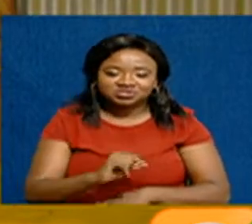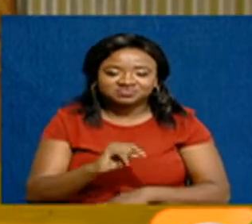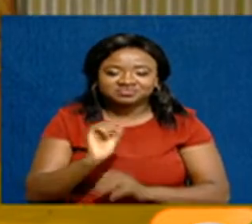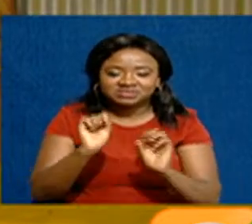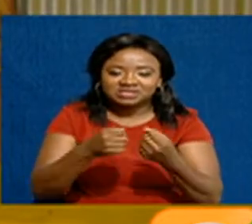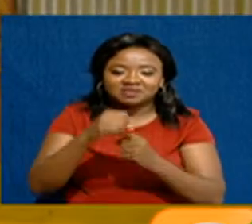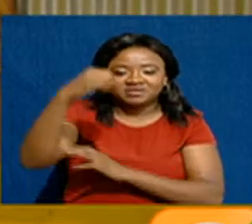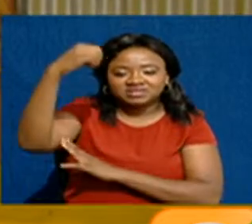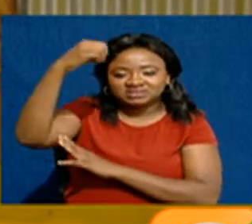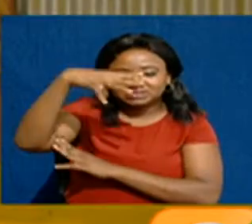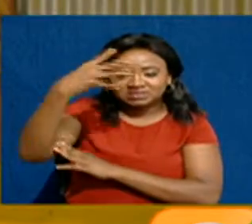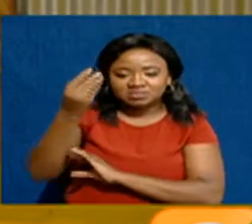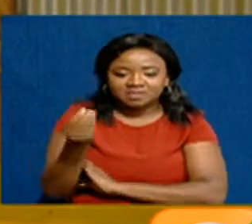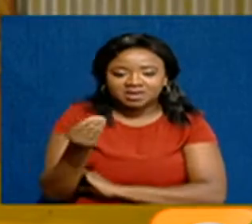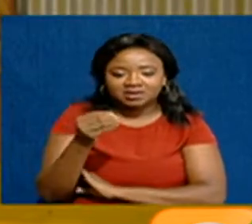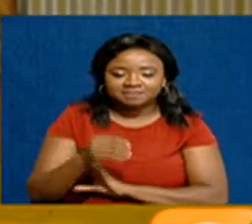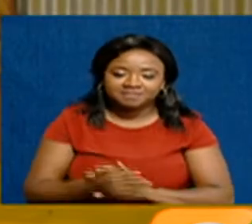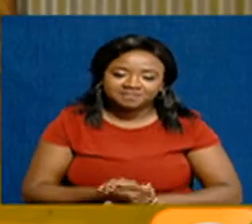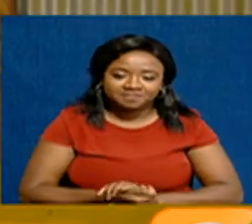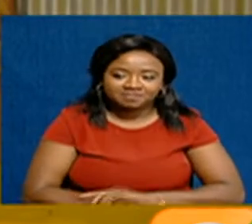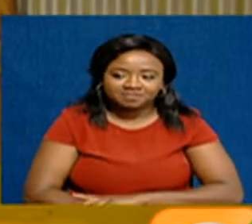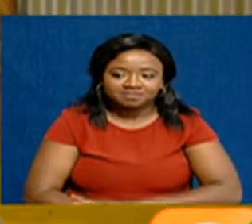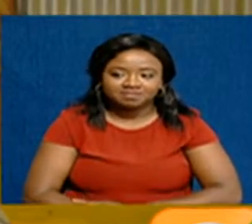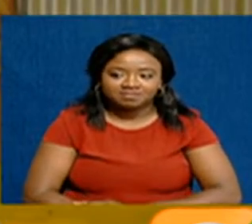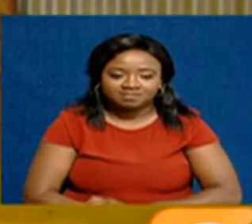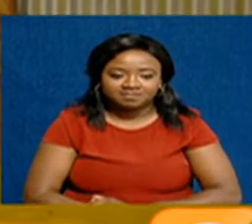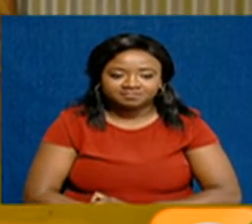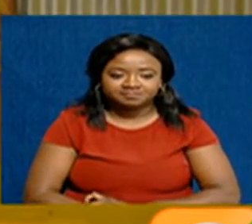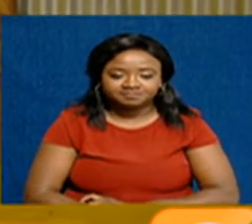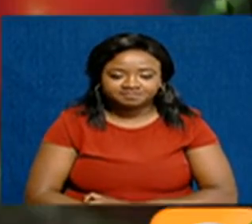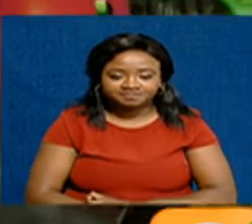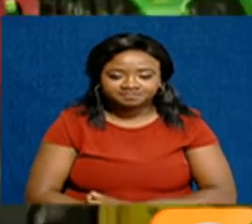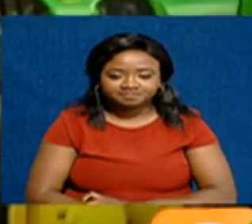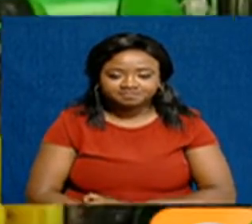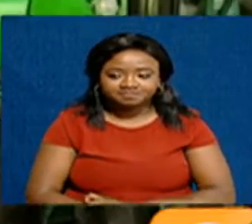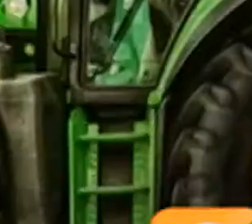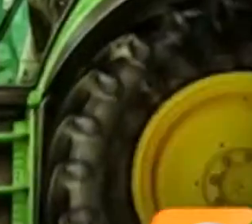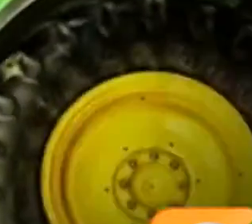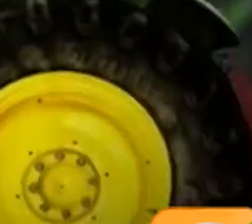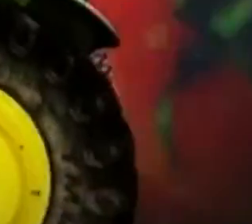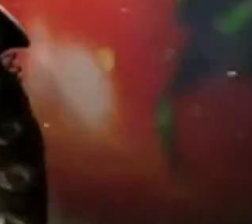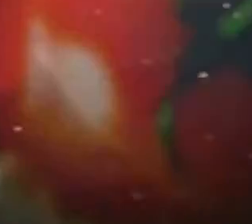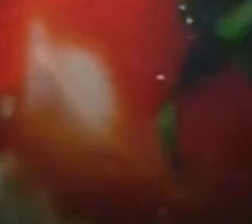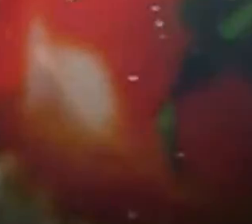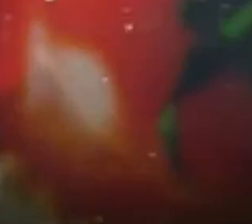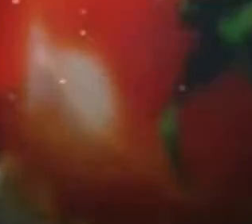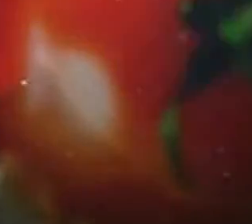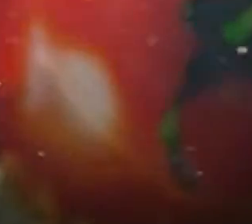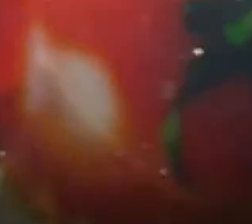electricity. Dennis Otieno, Smart Farm. Smart Farm, brought to you by